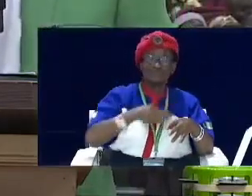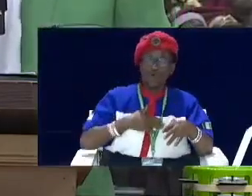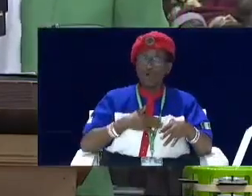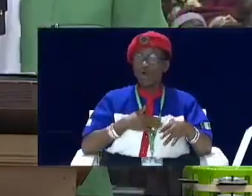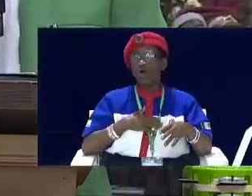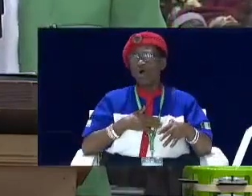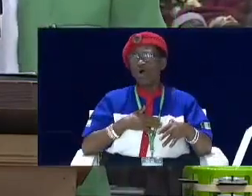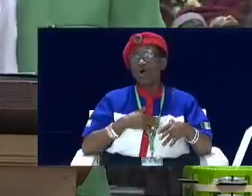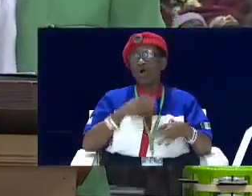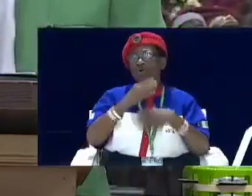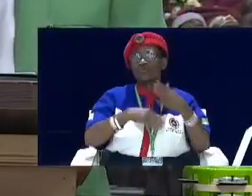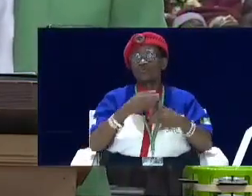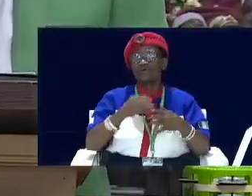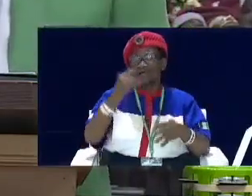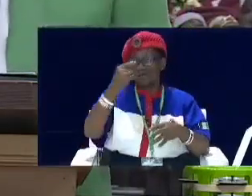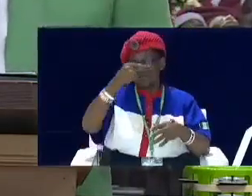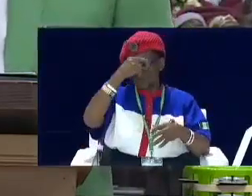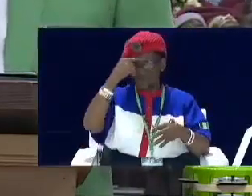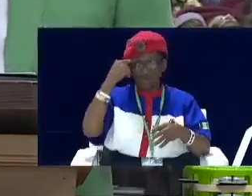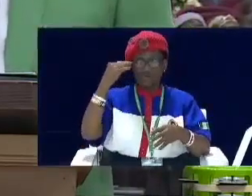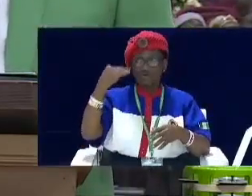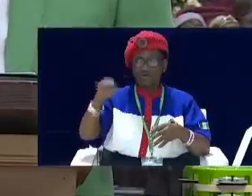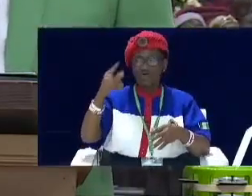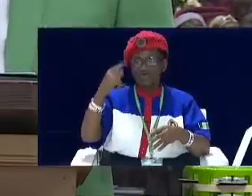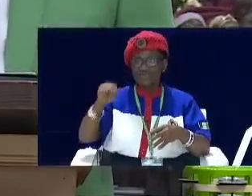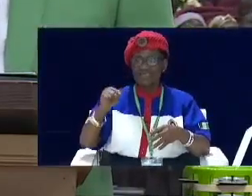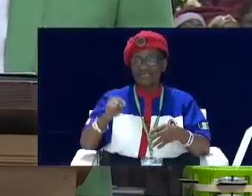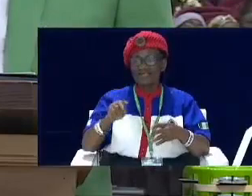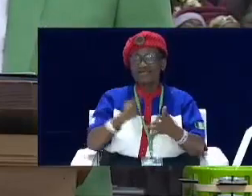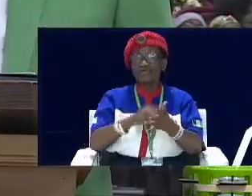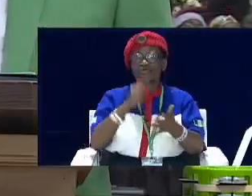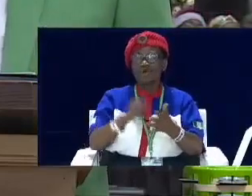because of the double portion of